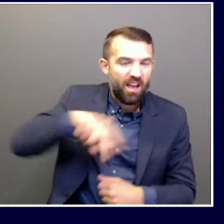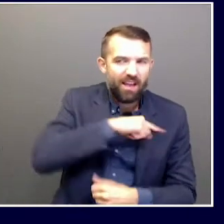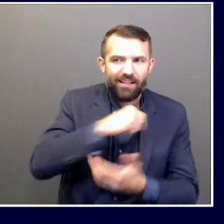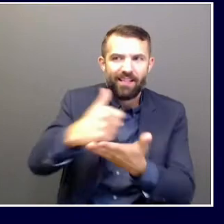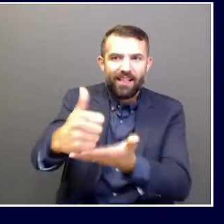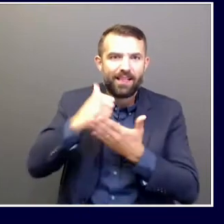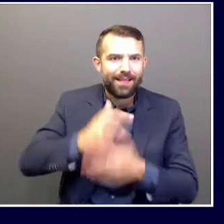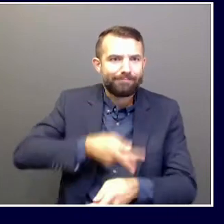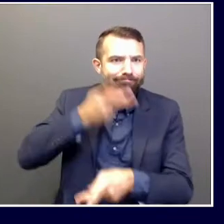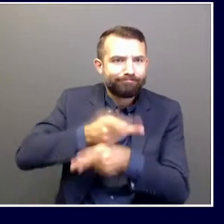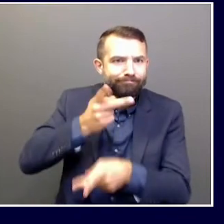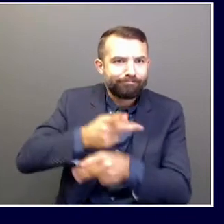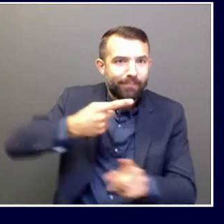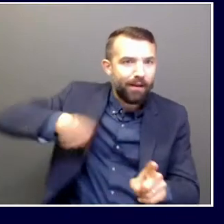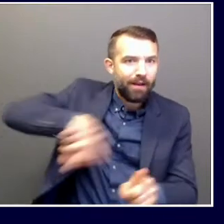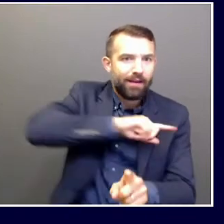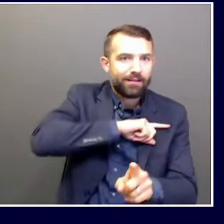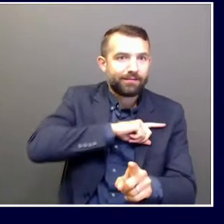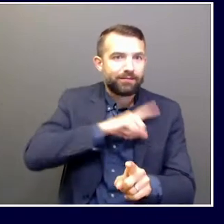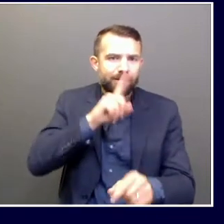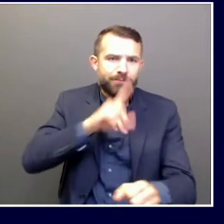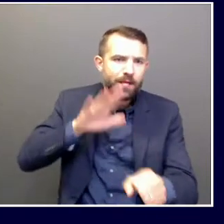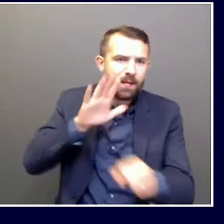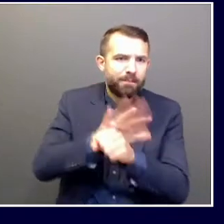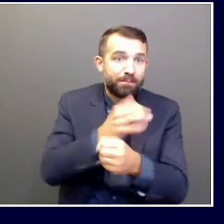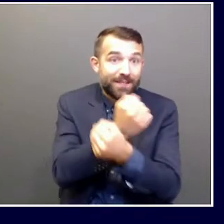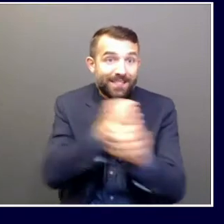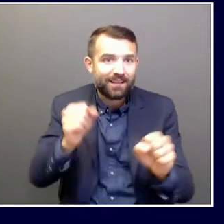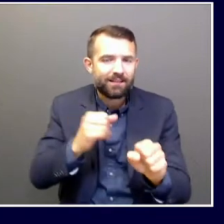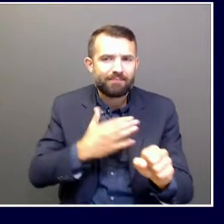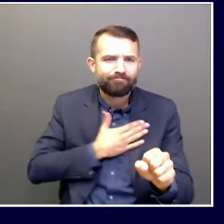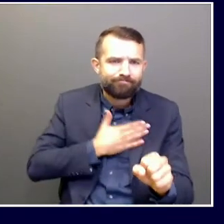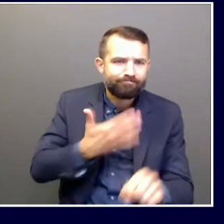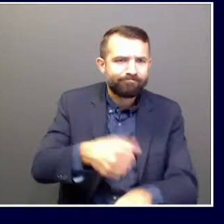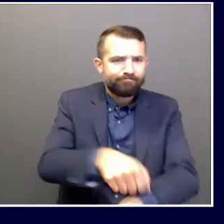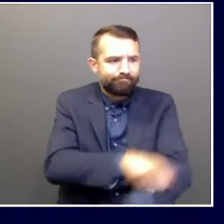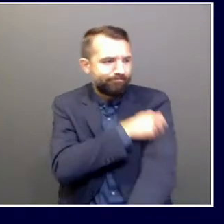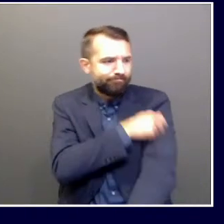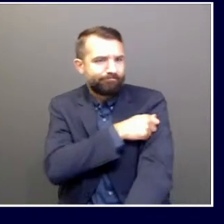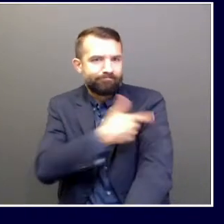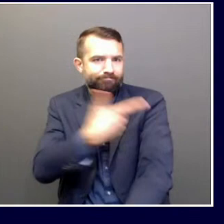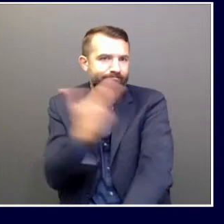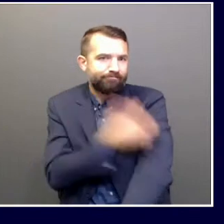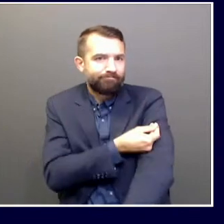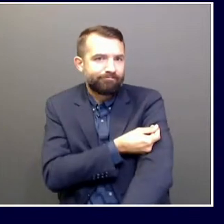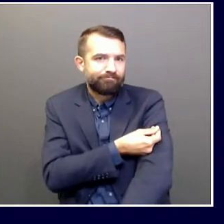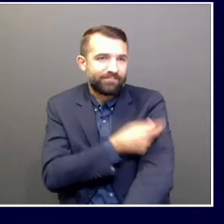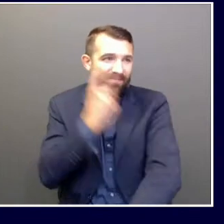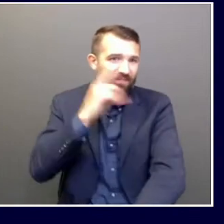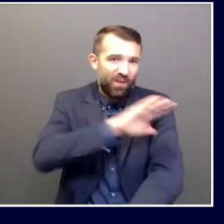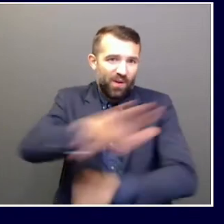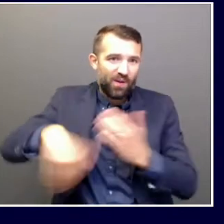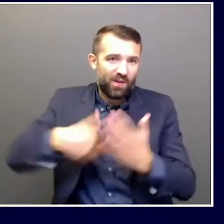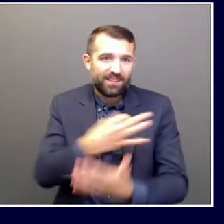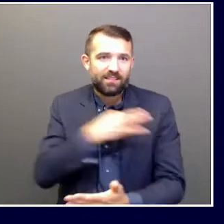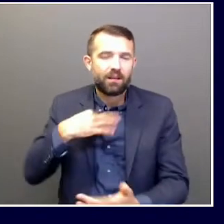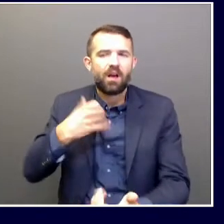to safety by agreeing to get vaccinated. 100%. Thank you, Millinocket